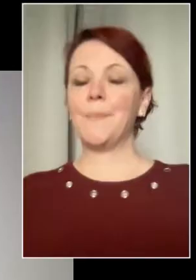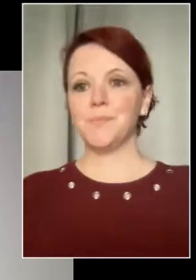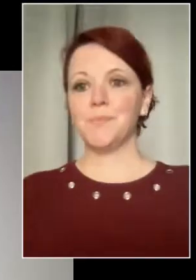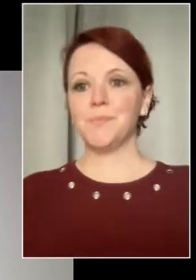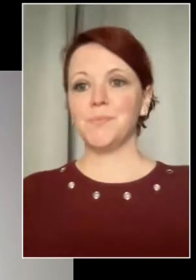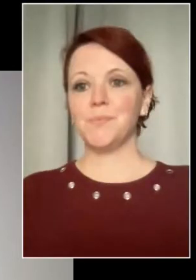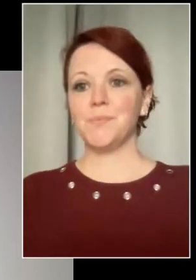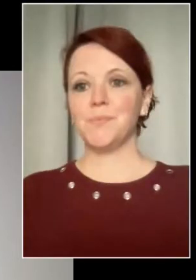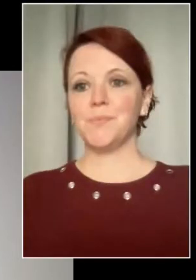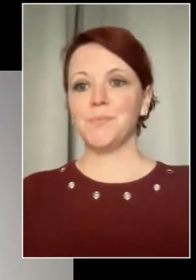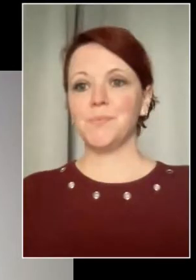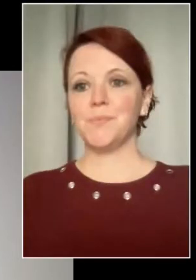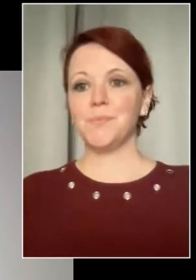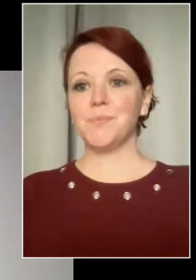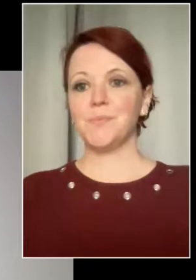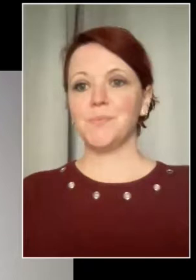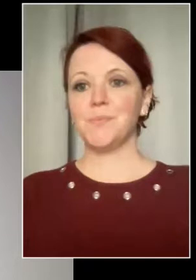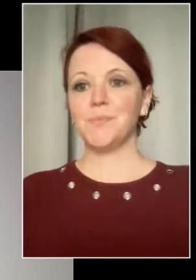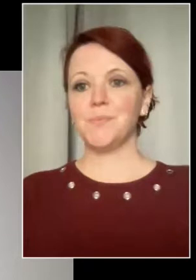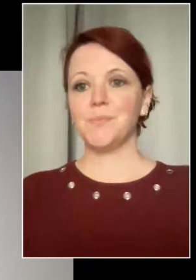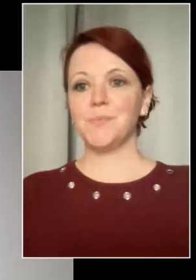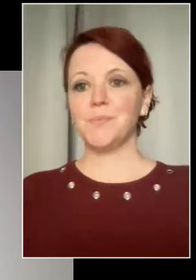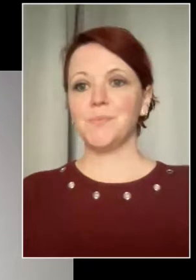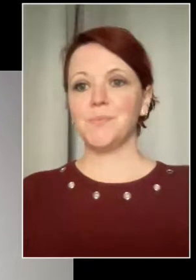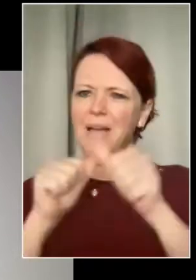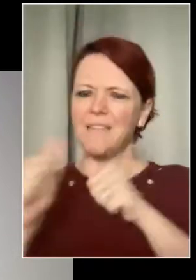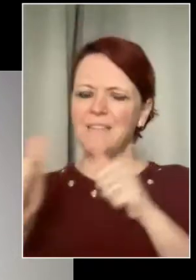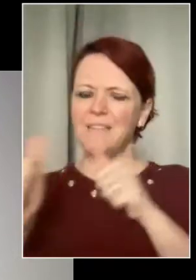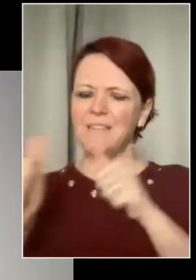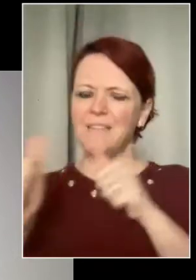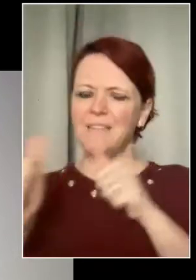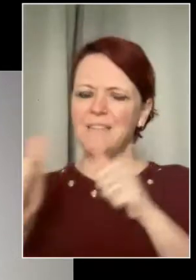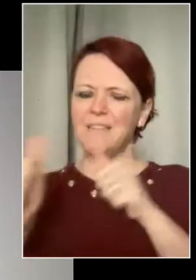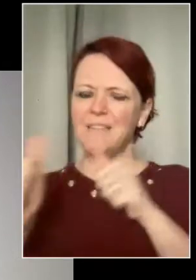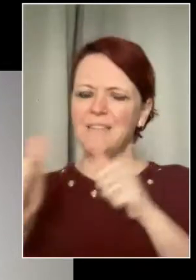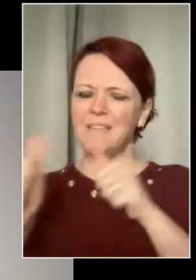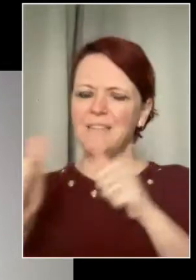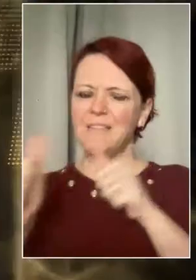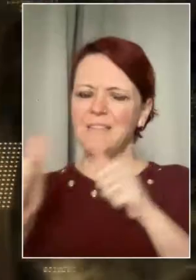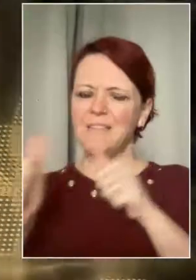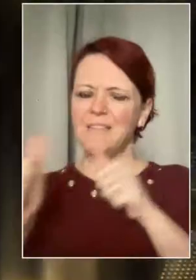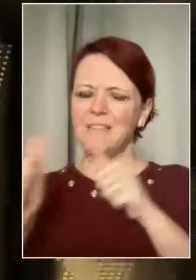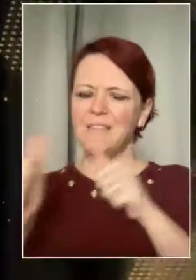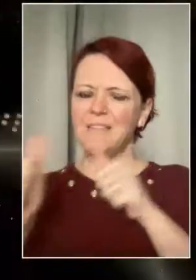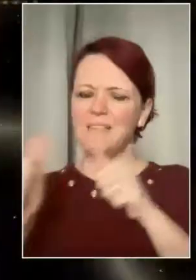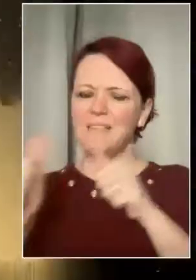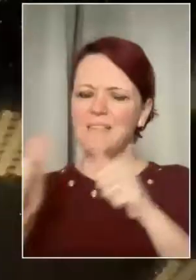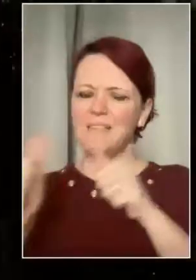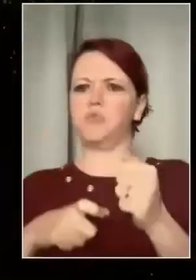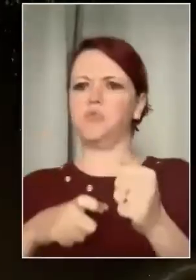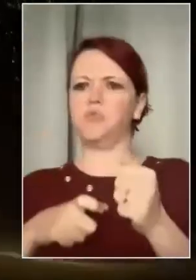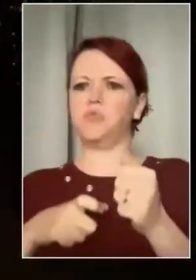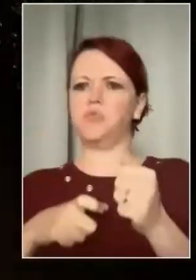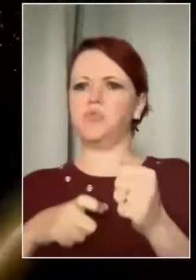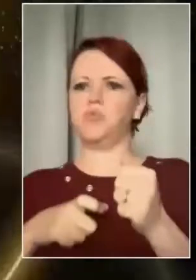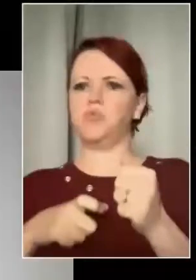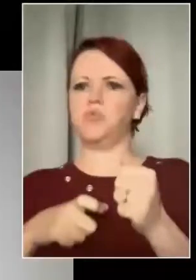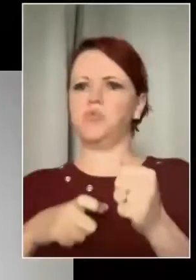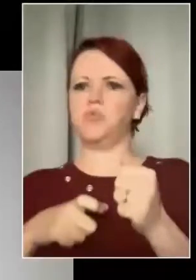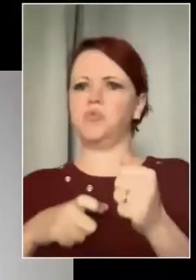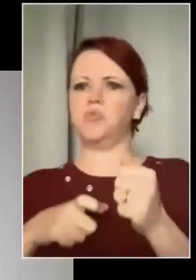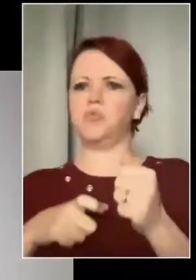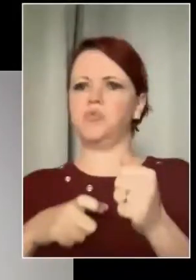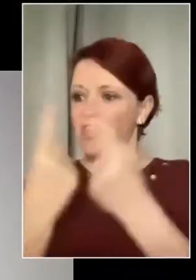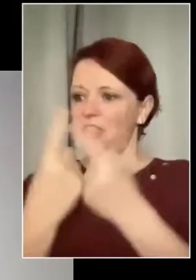I've gained a better work ethic and also a lot more confidence. The things that I'm doing now, I would